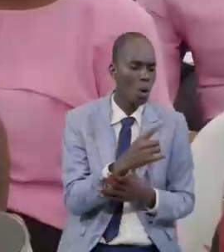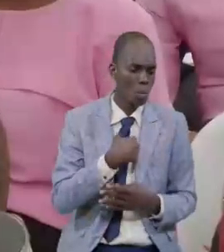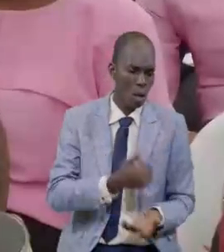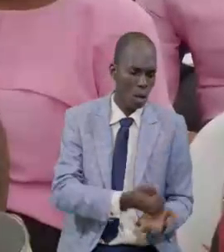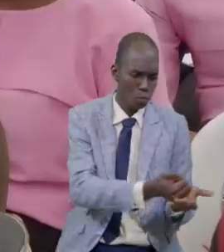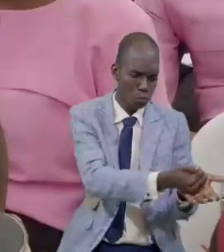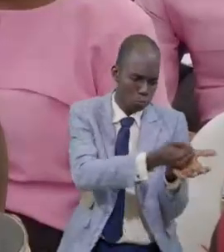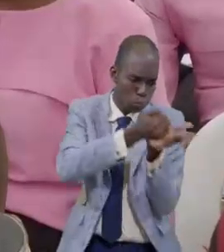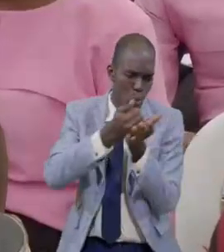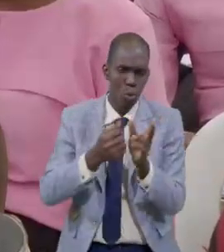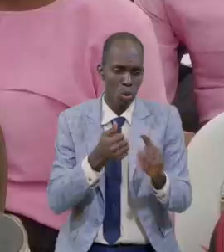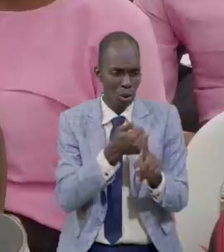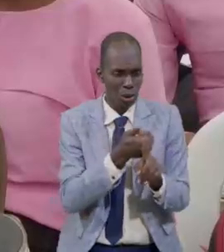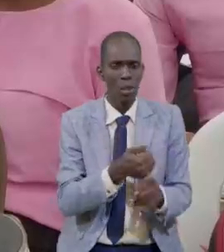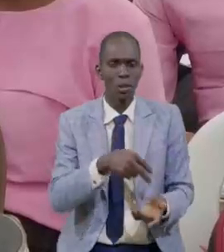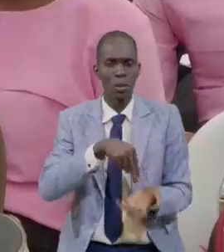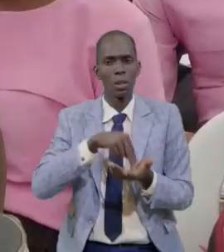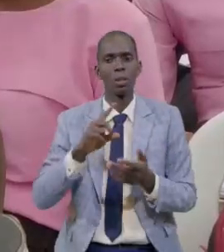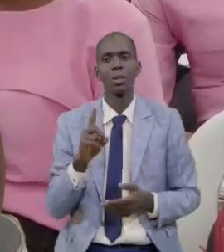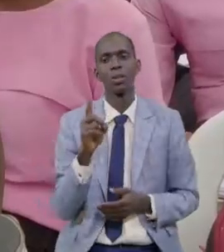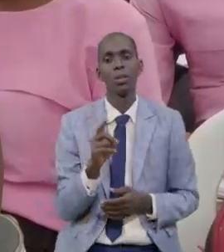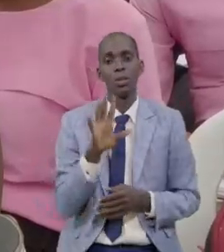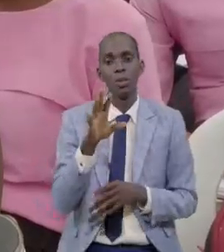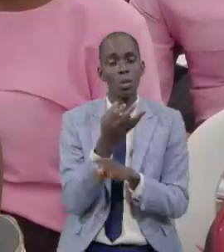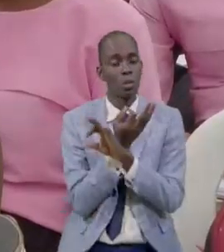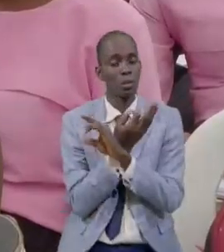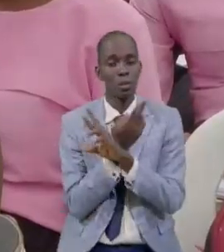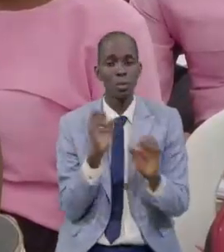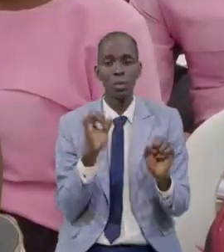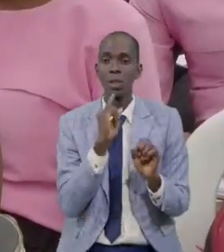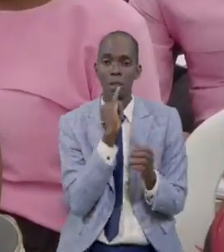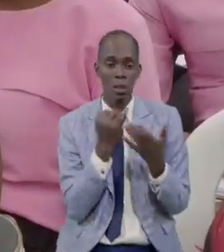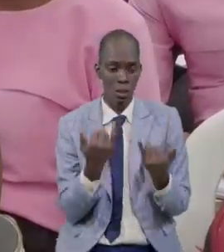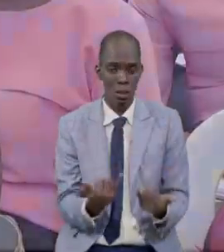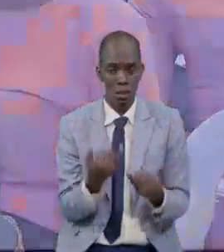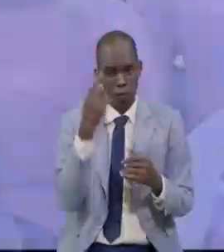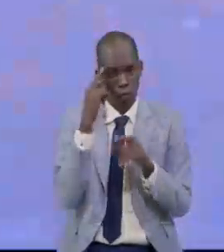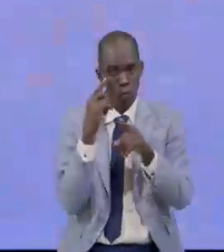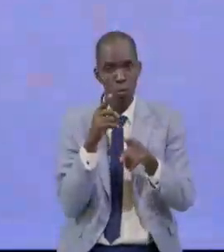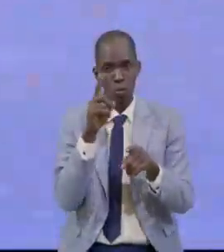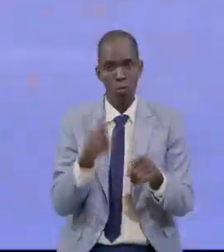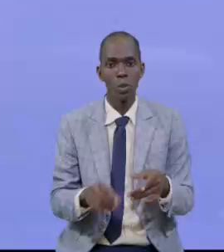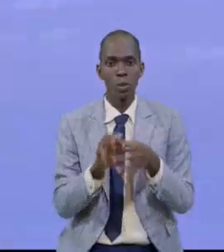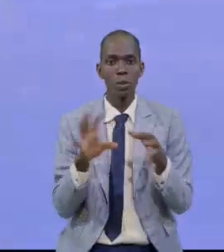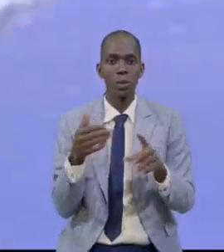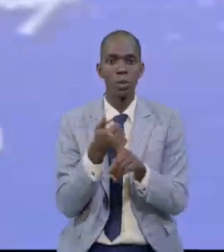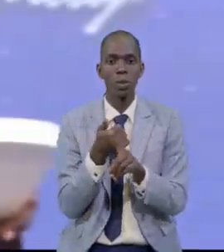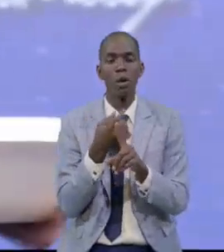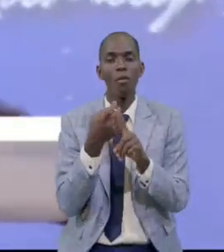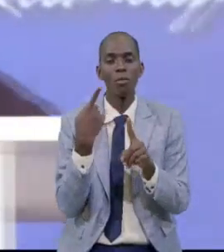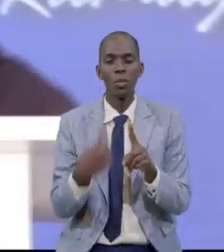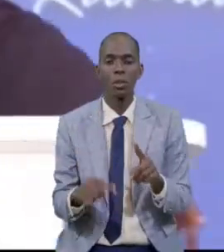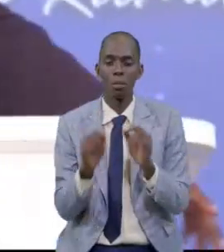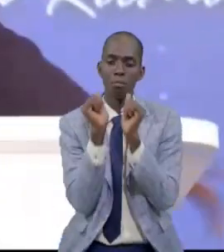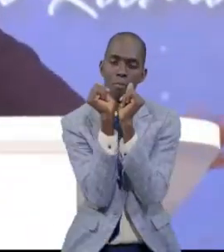come. And now you are the one. Loose thyself from the bands of thy